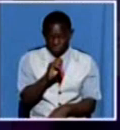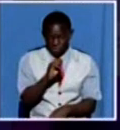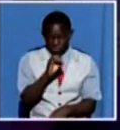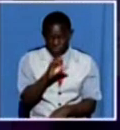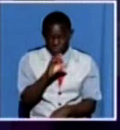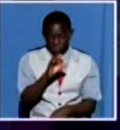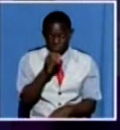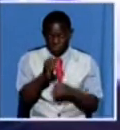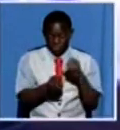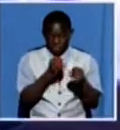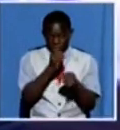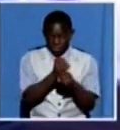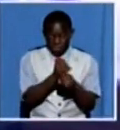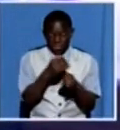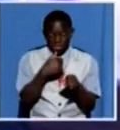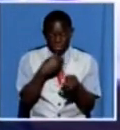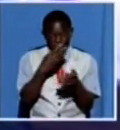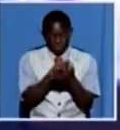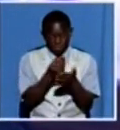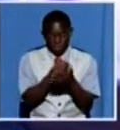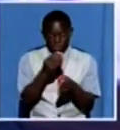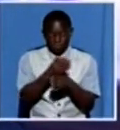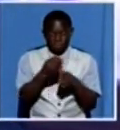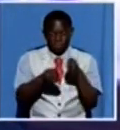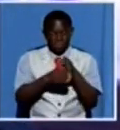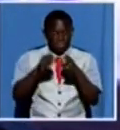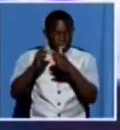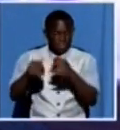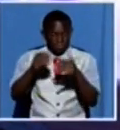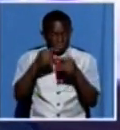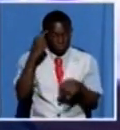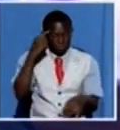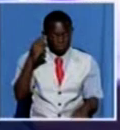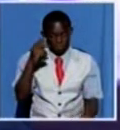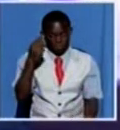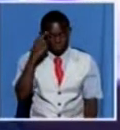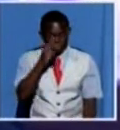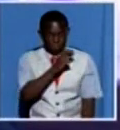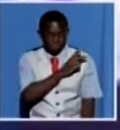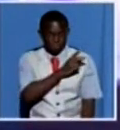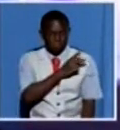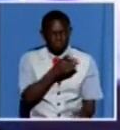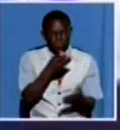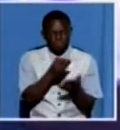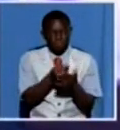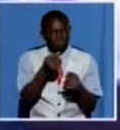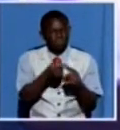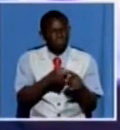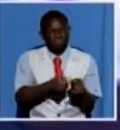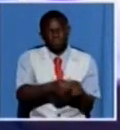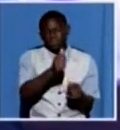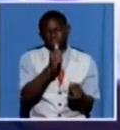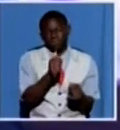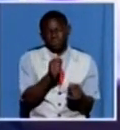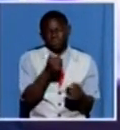money that is coming from the Chinese government, which doesn't even come to Zambia. They'll just say, we'll build you 2,000 houses for the men and